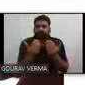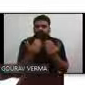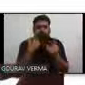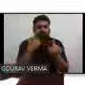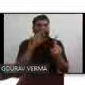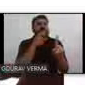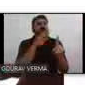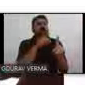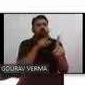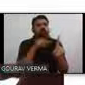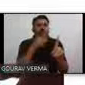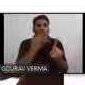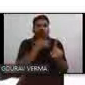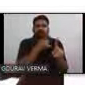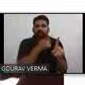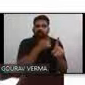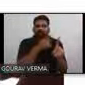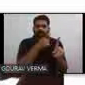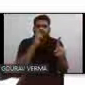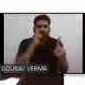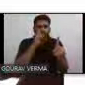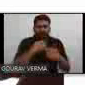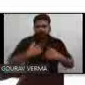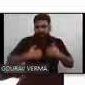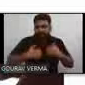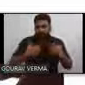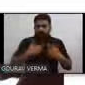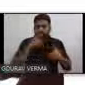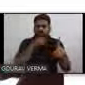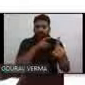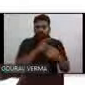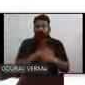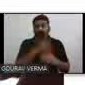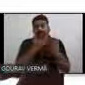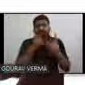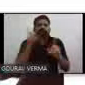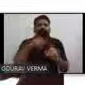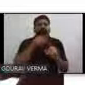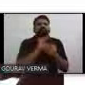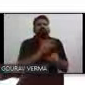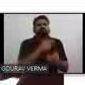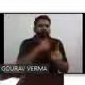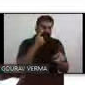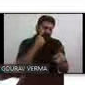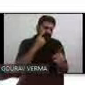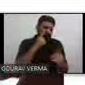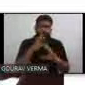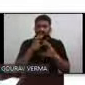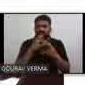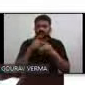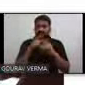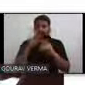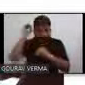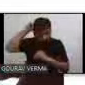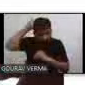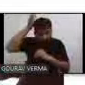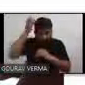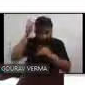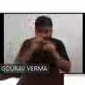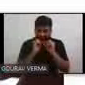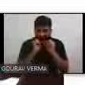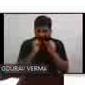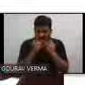ki which color the child is interested. Maybe the child will not be able to, if the child's cognitive level is not good, child will not be able